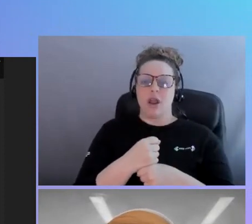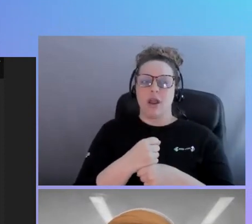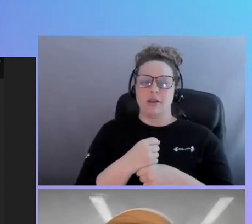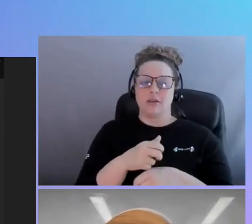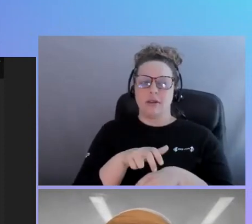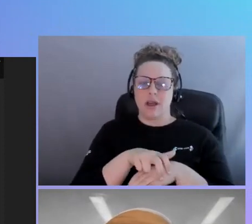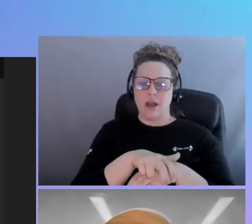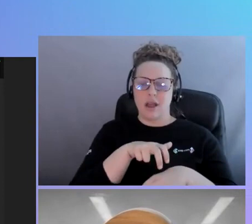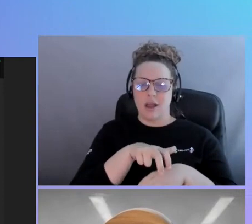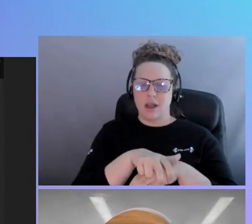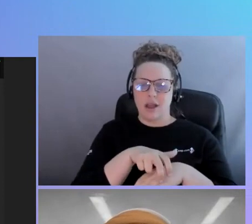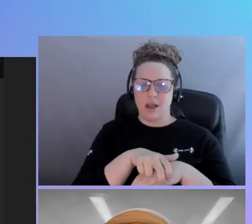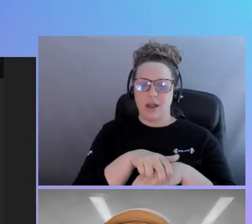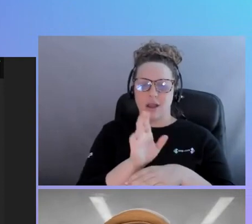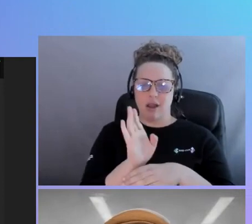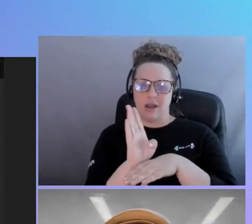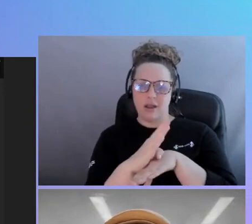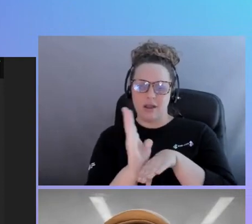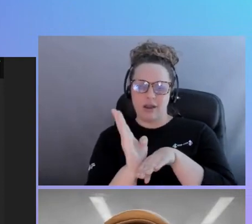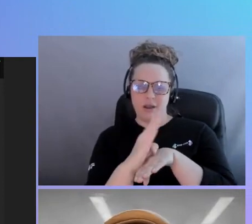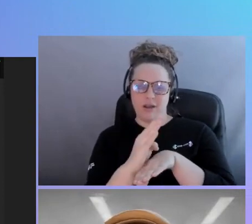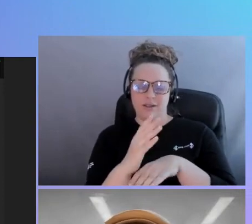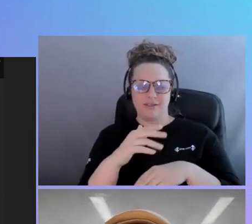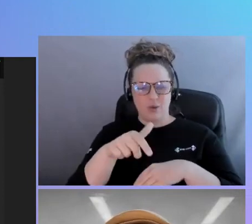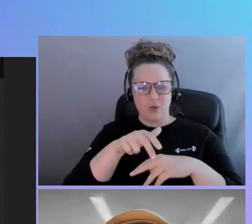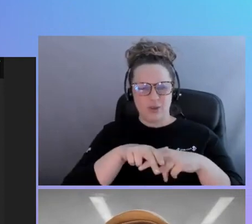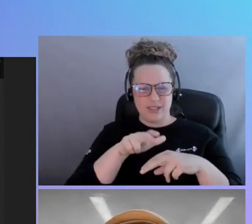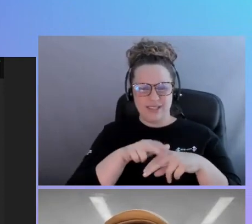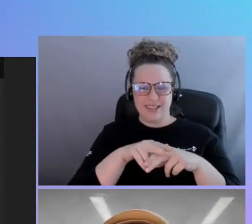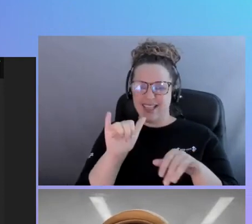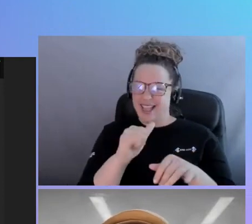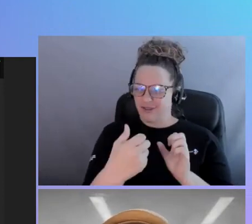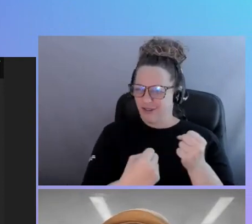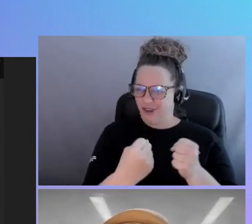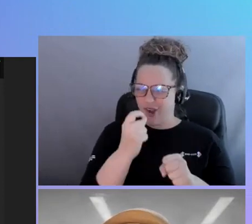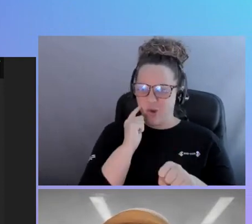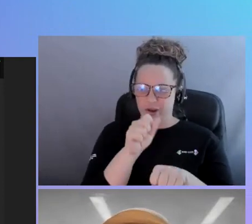seats that today you can, like that technology you can find in cars, for example,